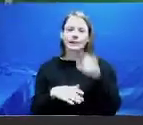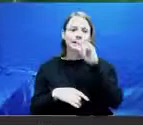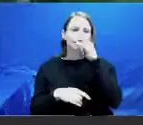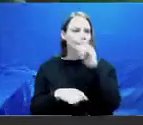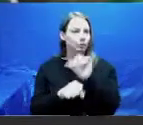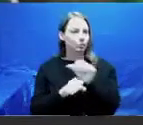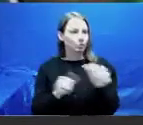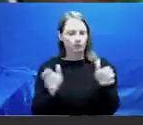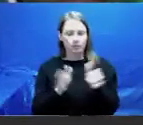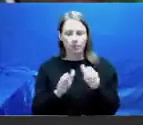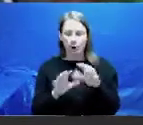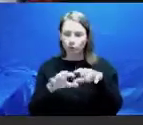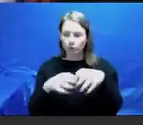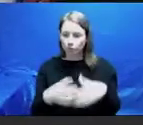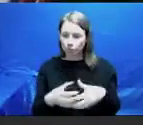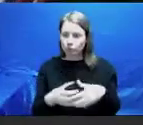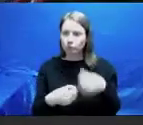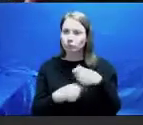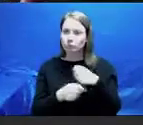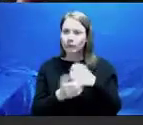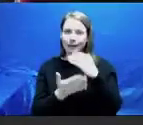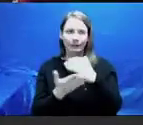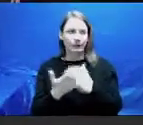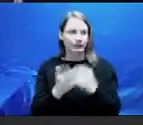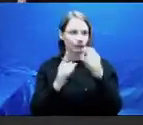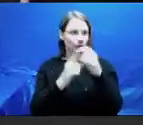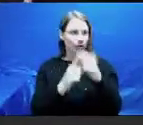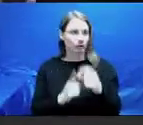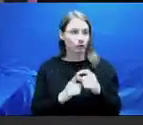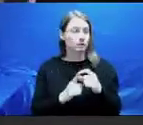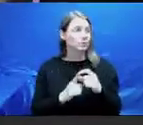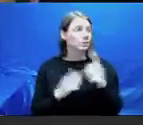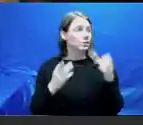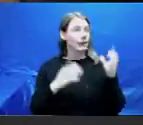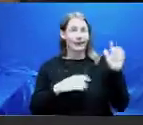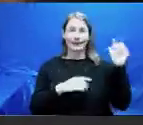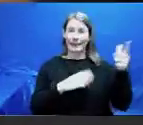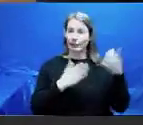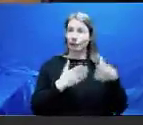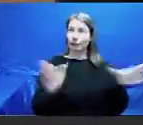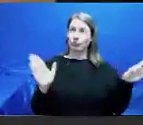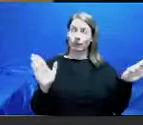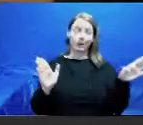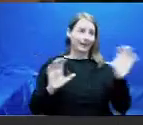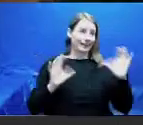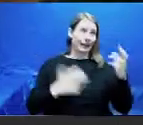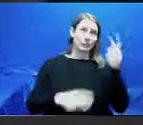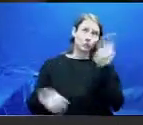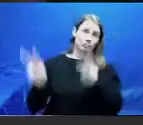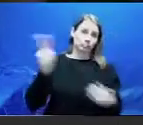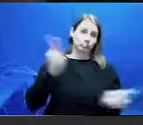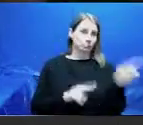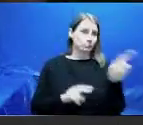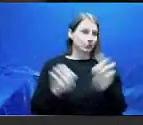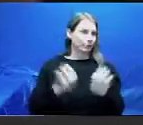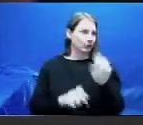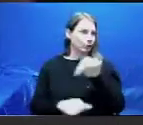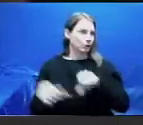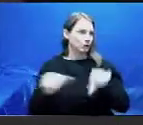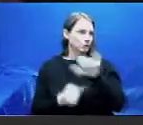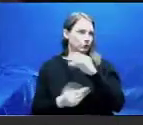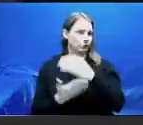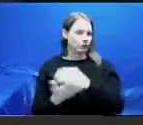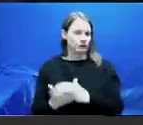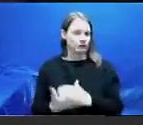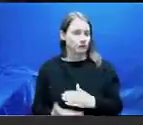considered by the whole class. What about merchants and farmers? Farmers grew part of the tobacco, and merchants also made a profit